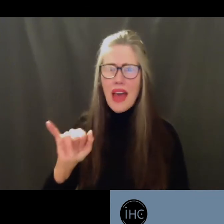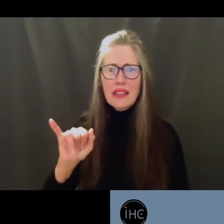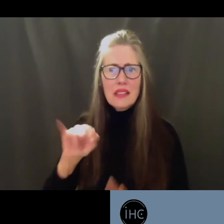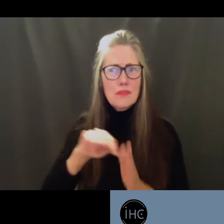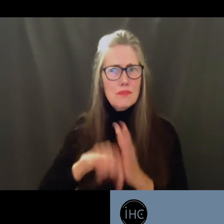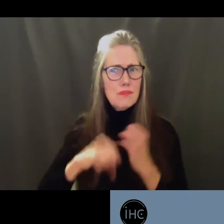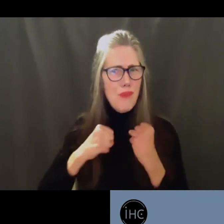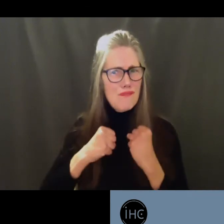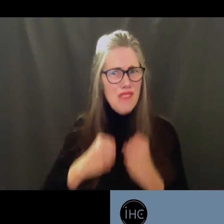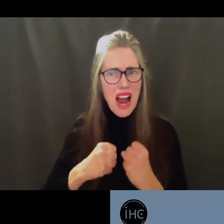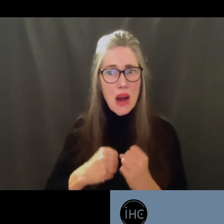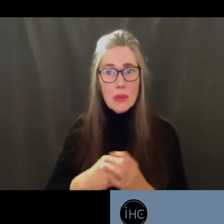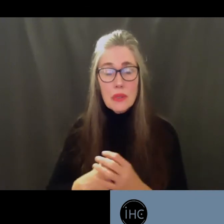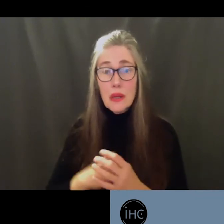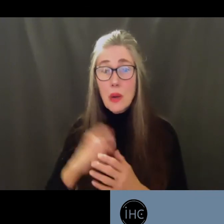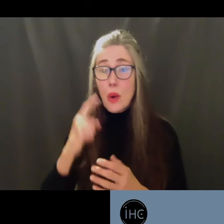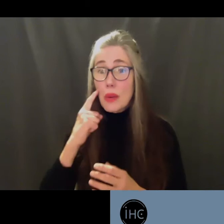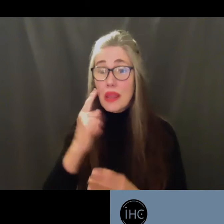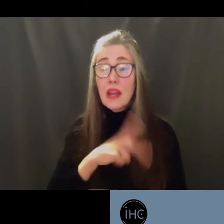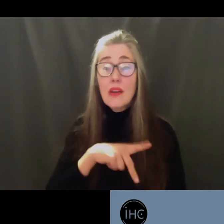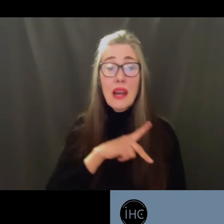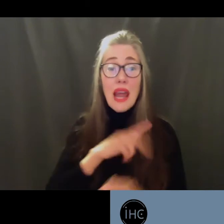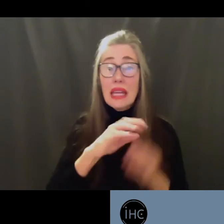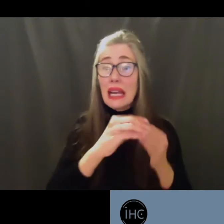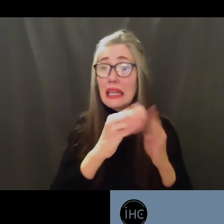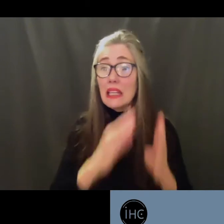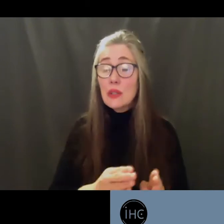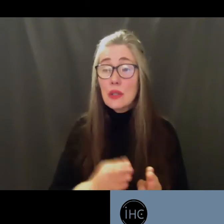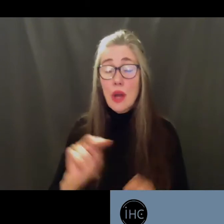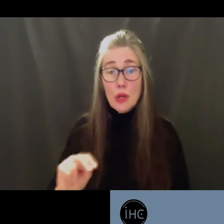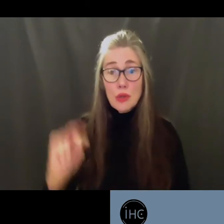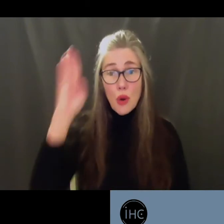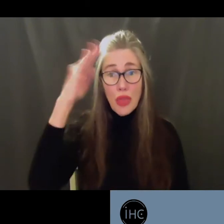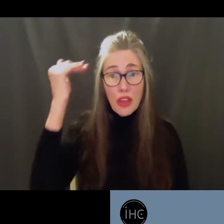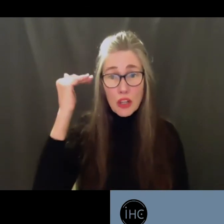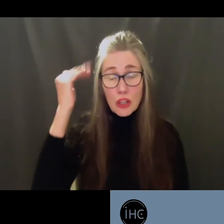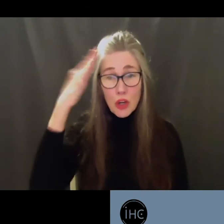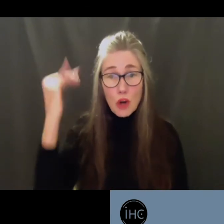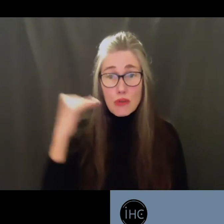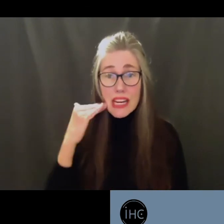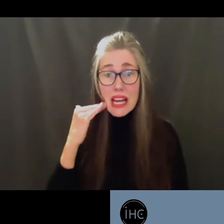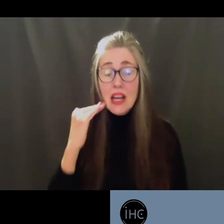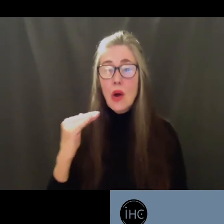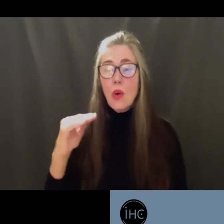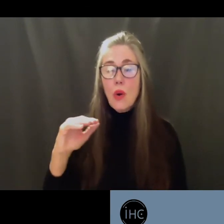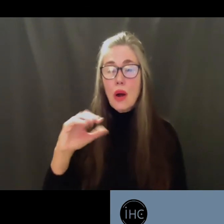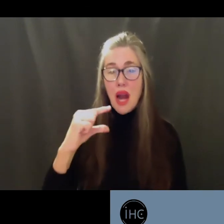we think of personality cult, we think of, you know, the leader of North Korea or the Gaddafi thing where the huge faces